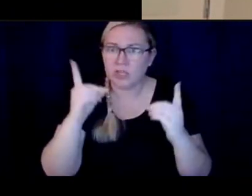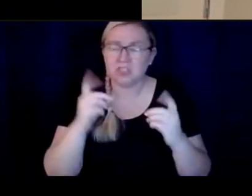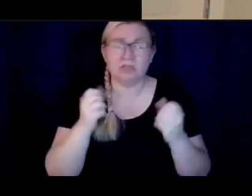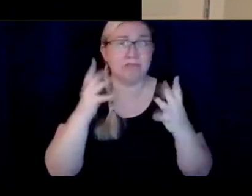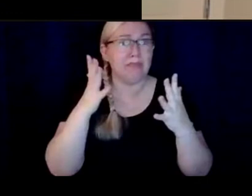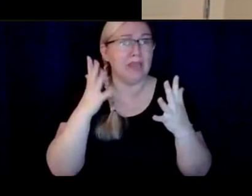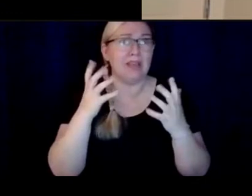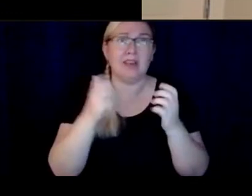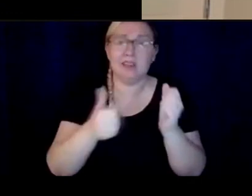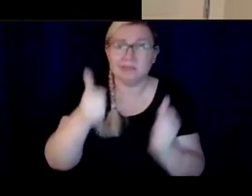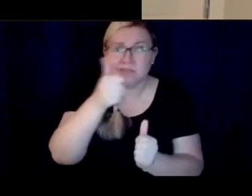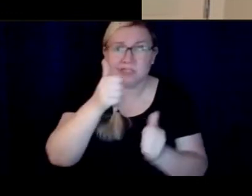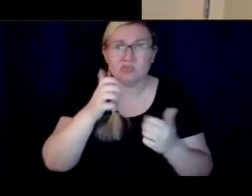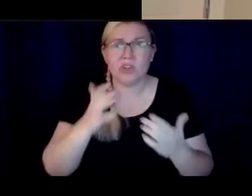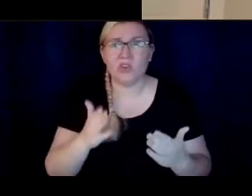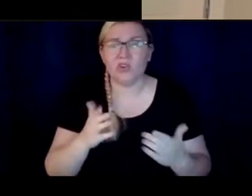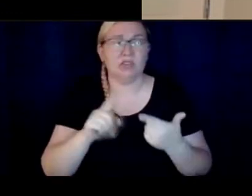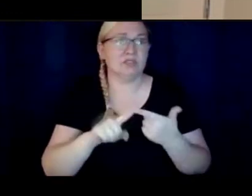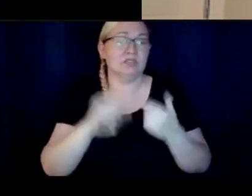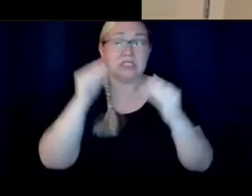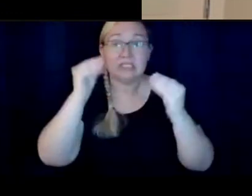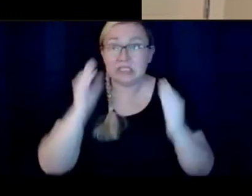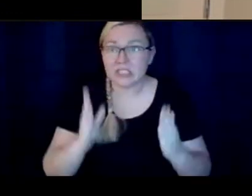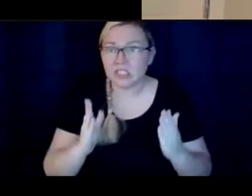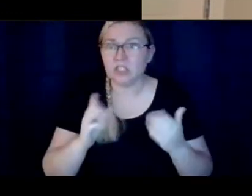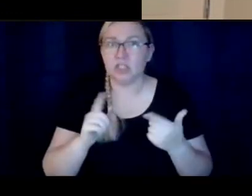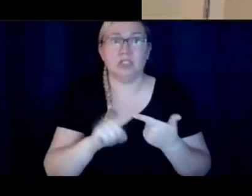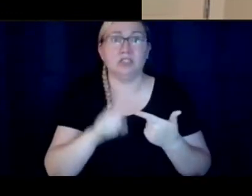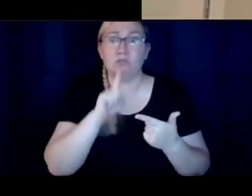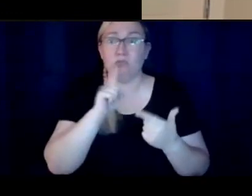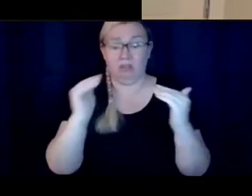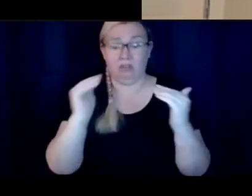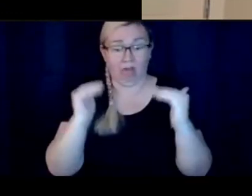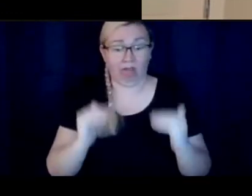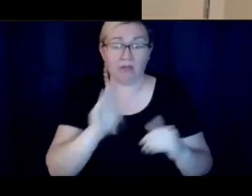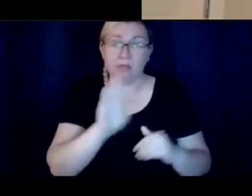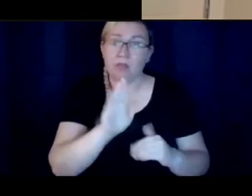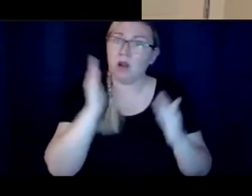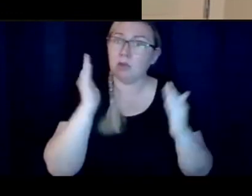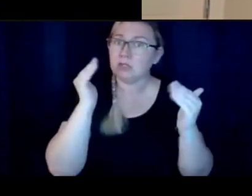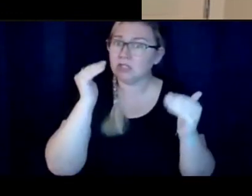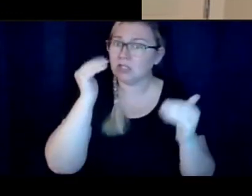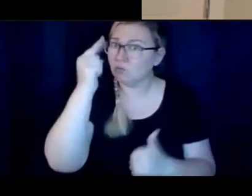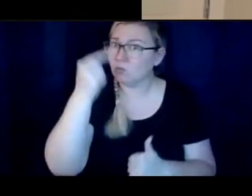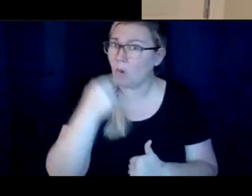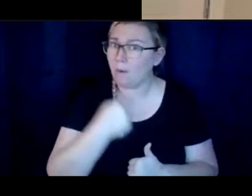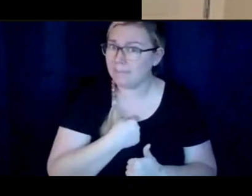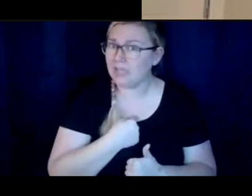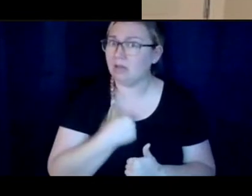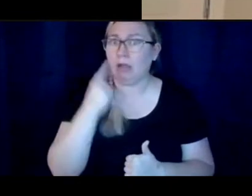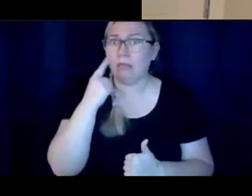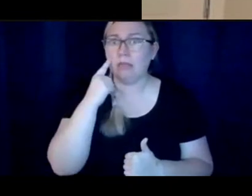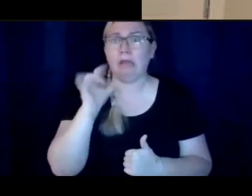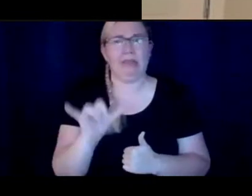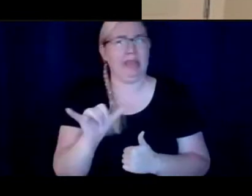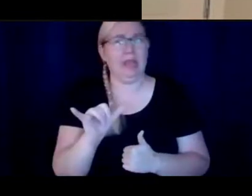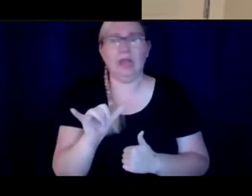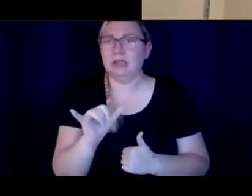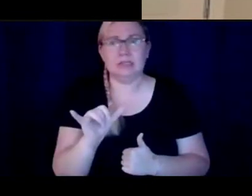administrators and teachers for lowered expectations. I think that's what was